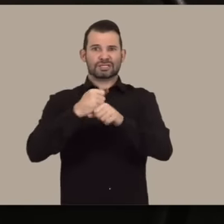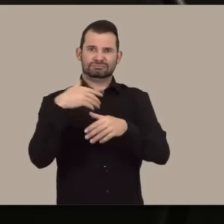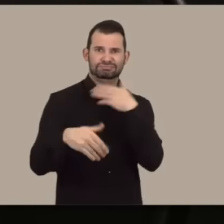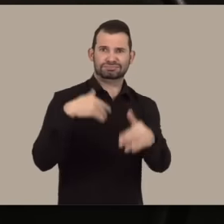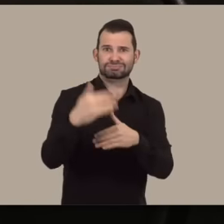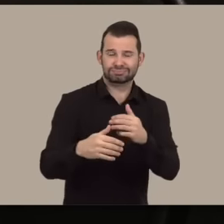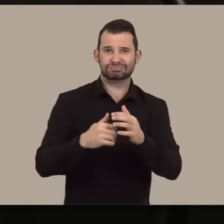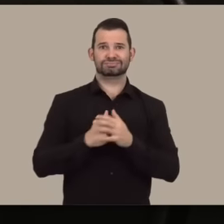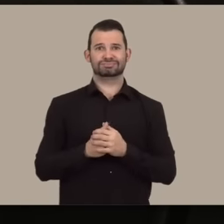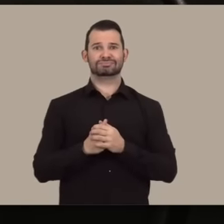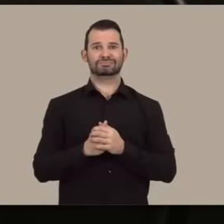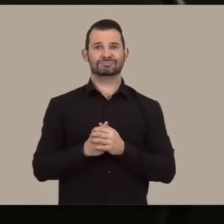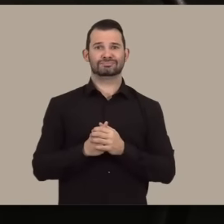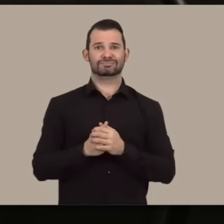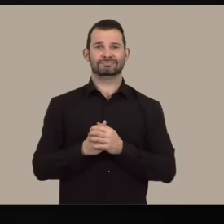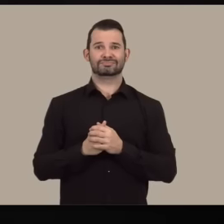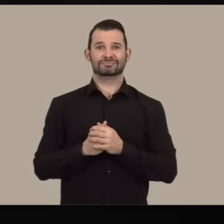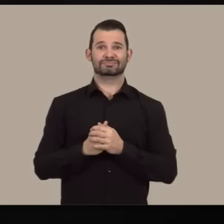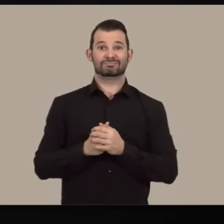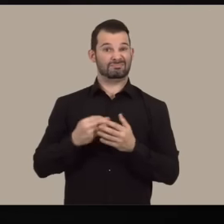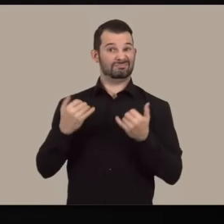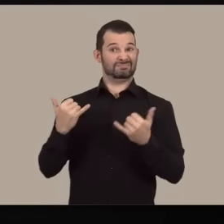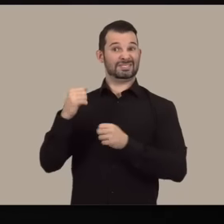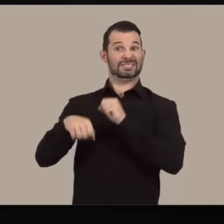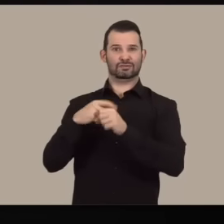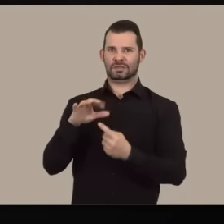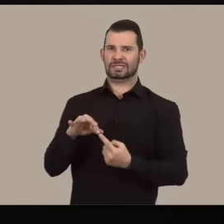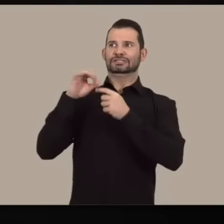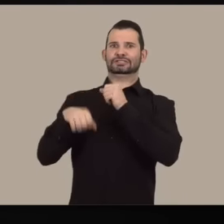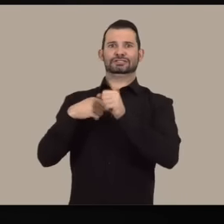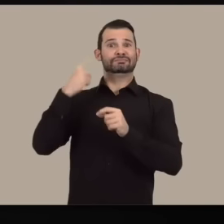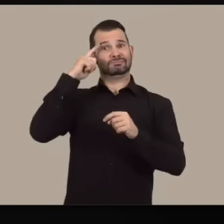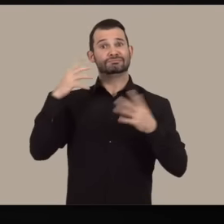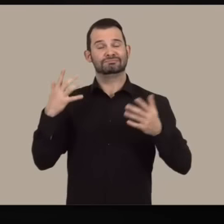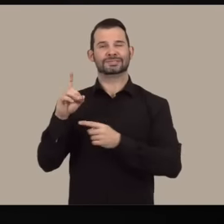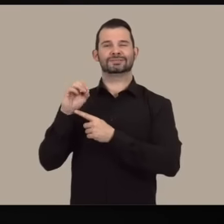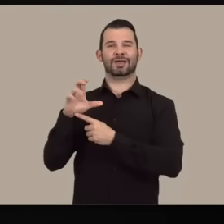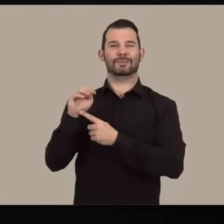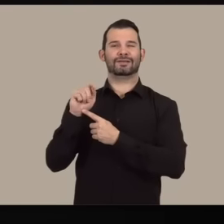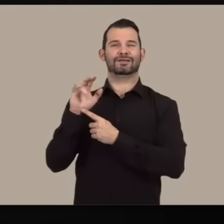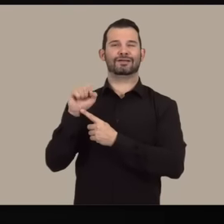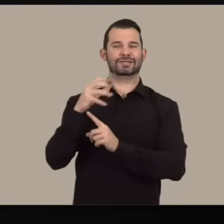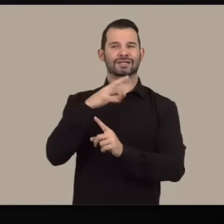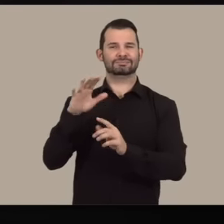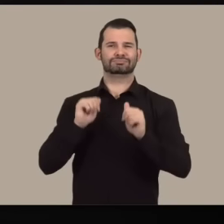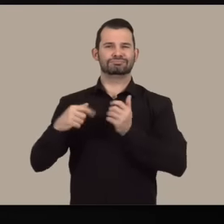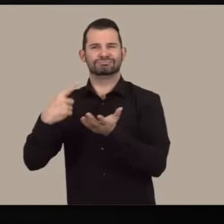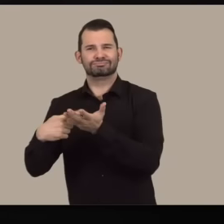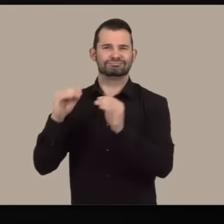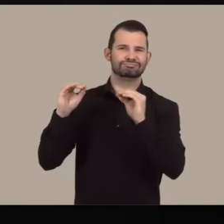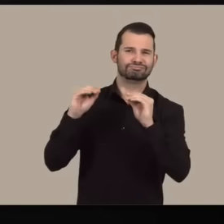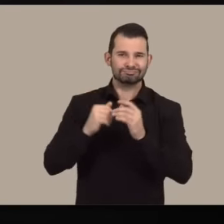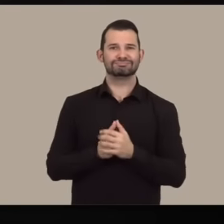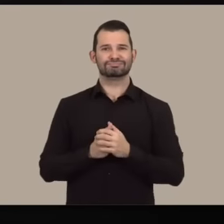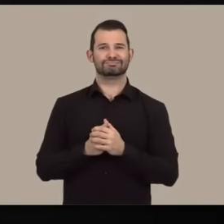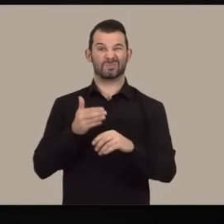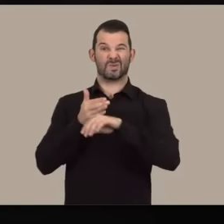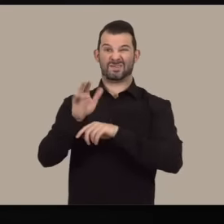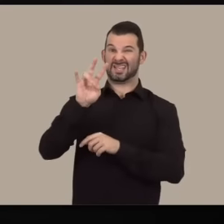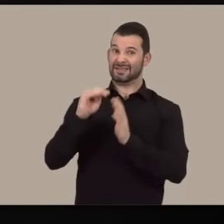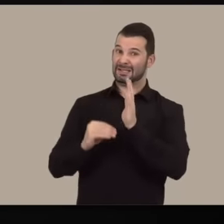film projects in production. And this year was a special one for documentaries. Over